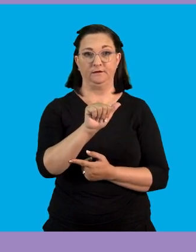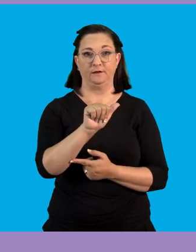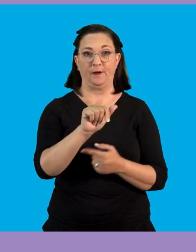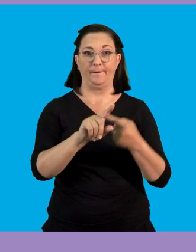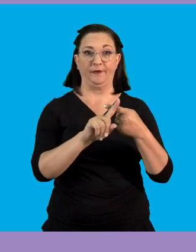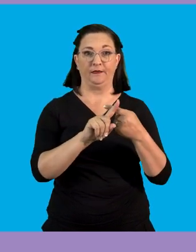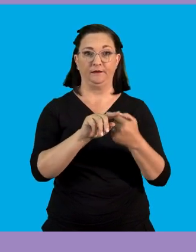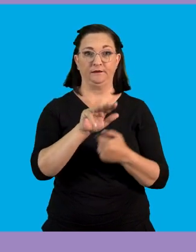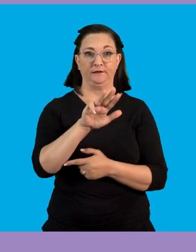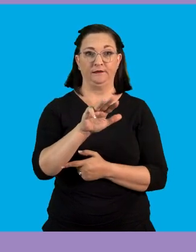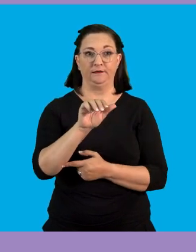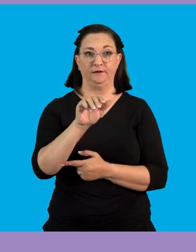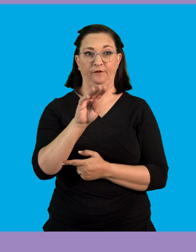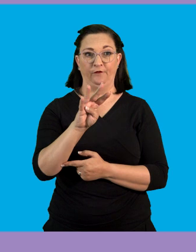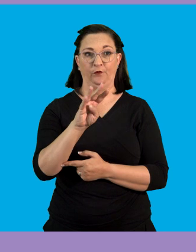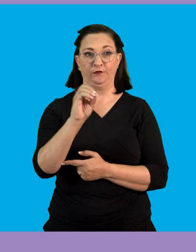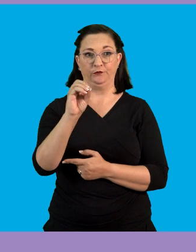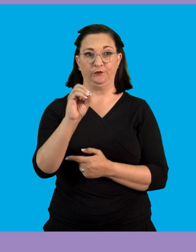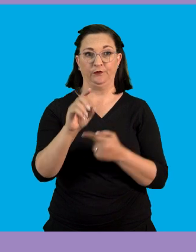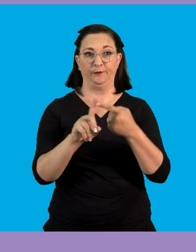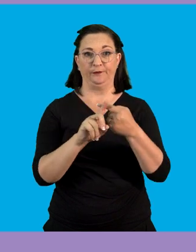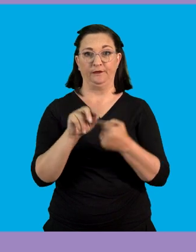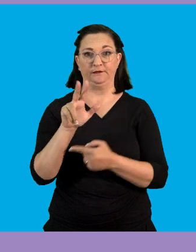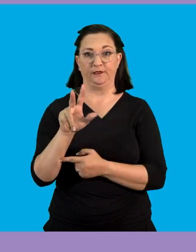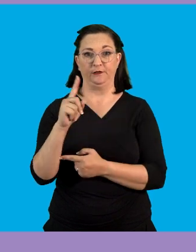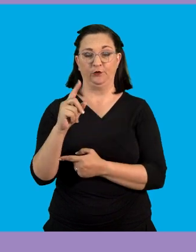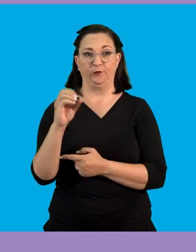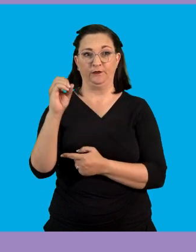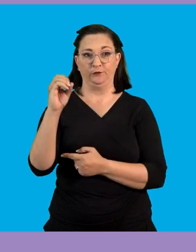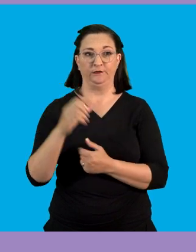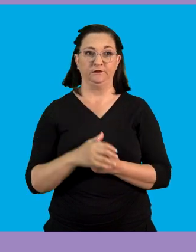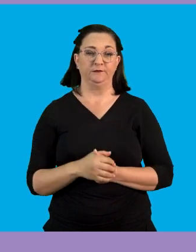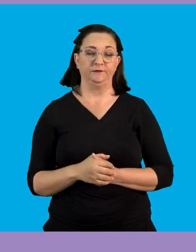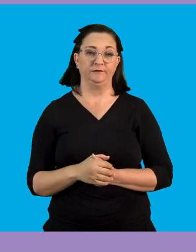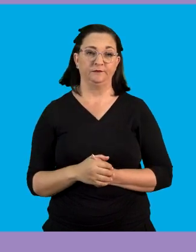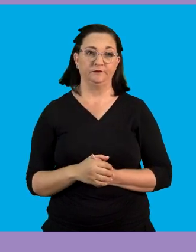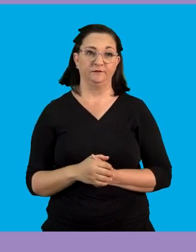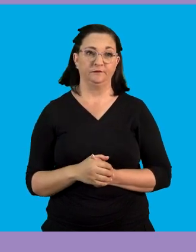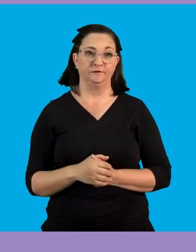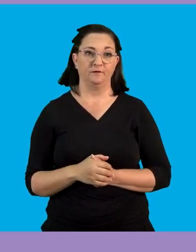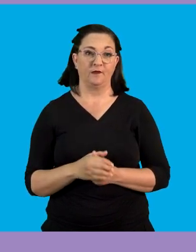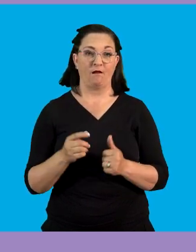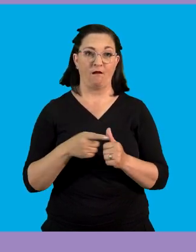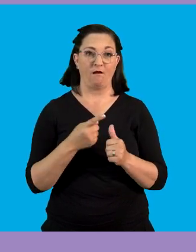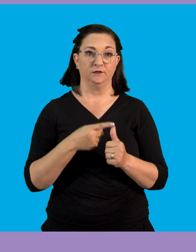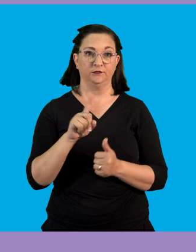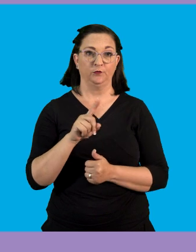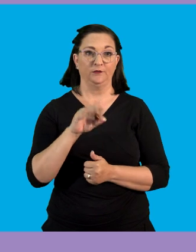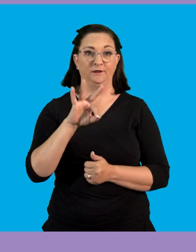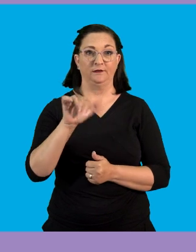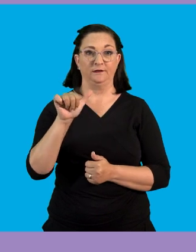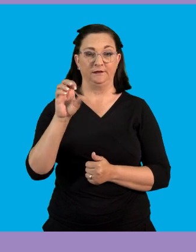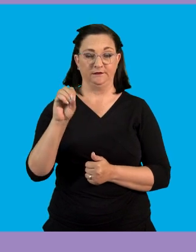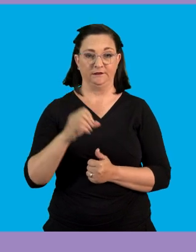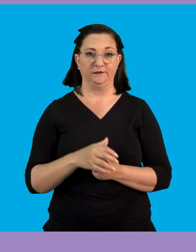96 degrees plus 94 degrees plus 81 degrees. And that should give you